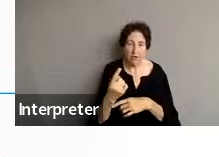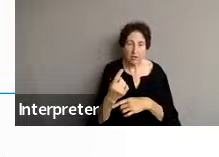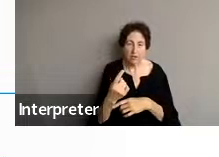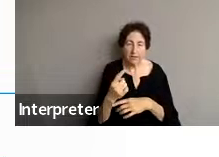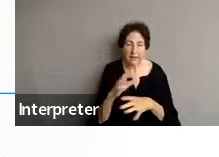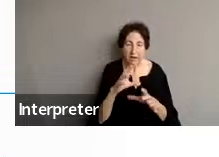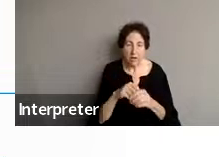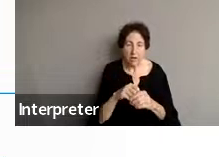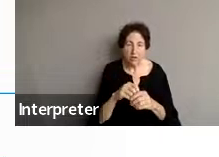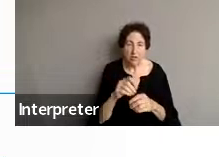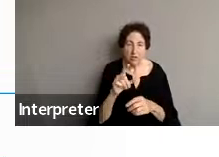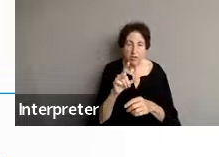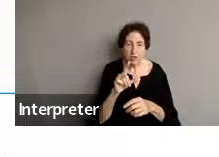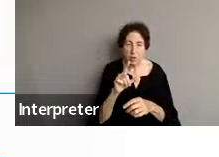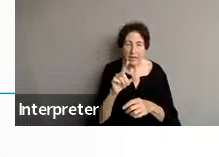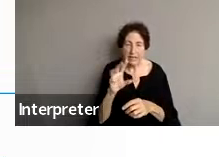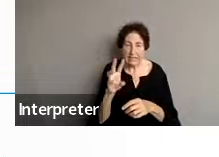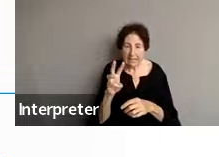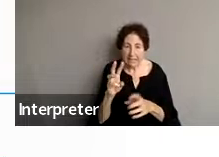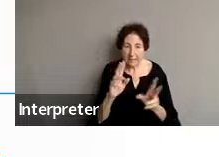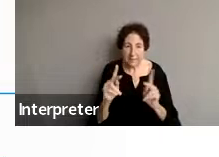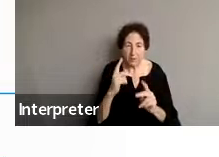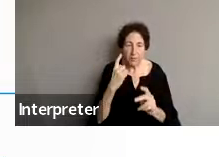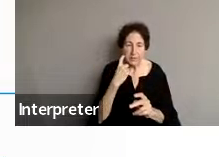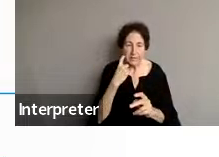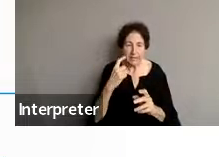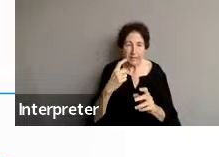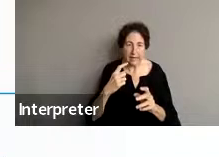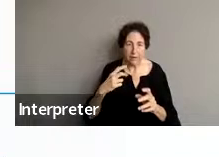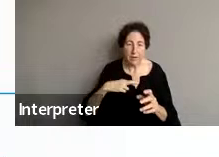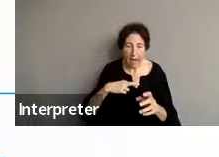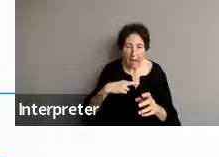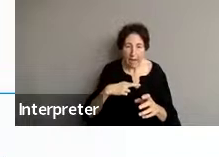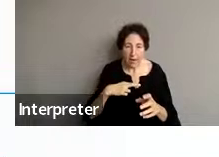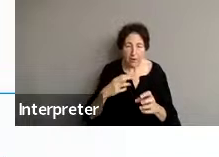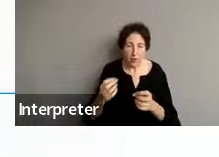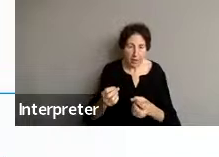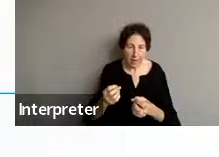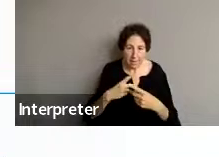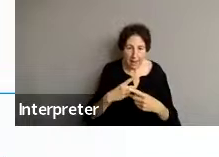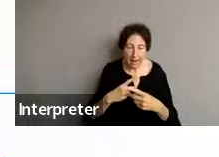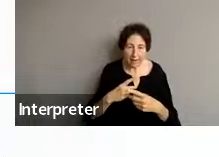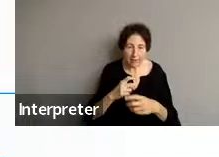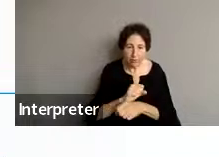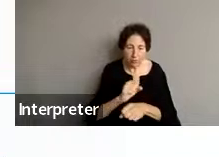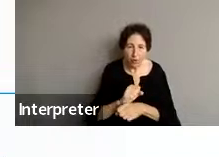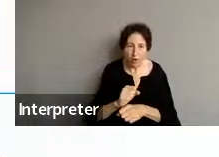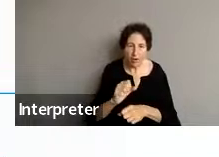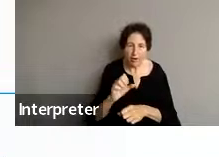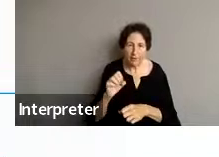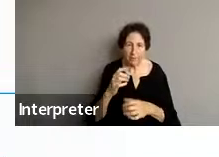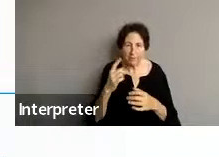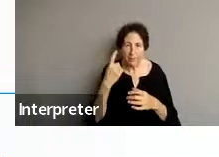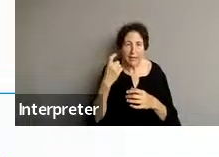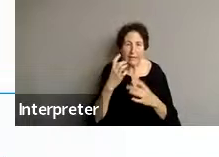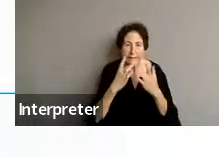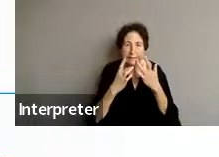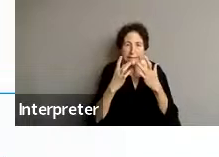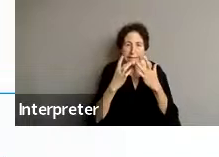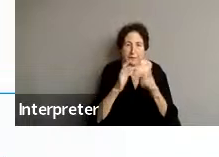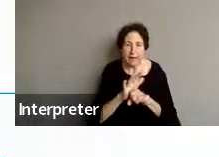That includes 26 retirees, recent retirees that have returned to support our students under critical shortage.